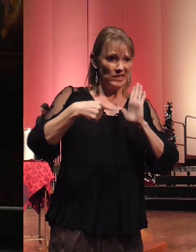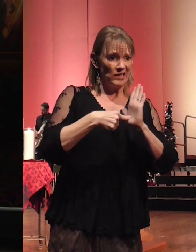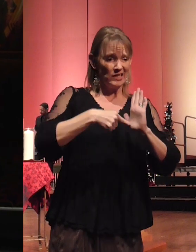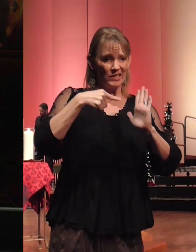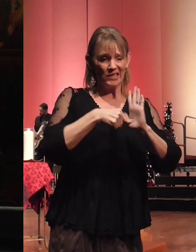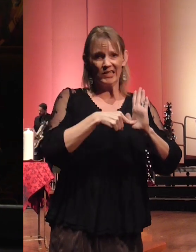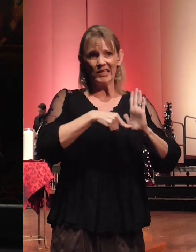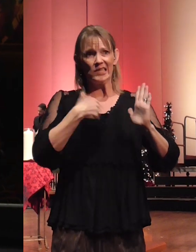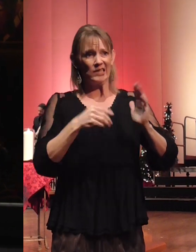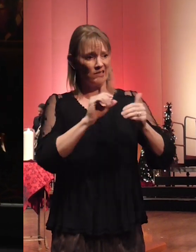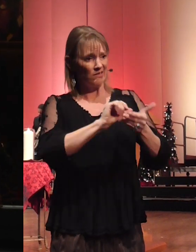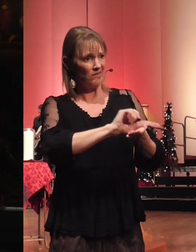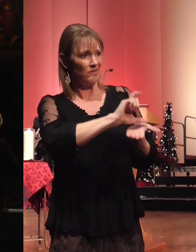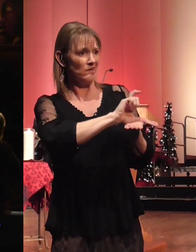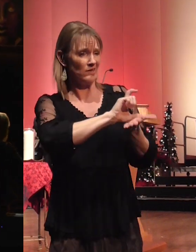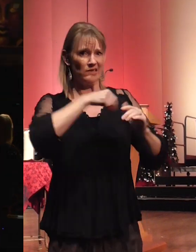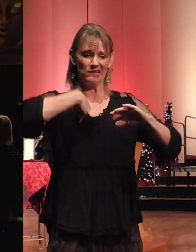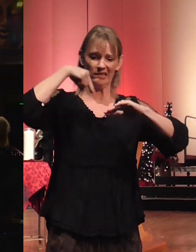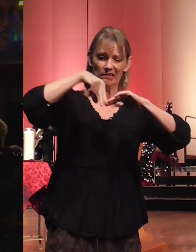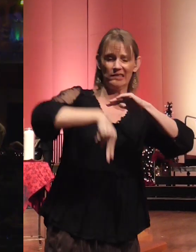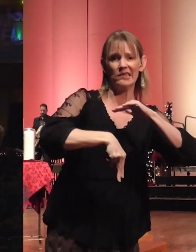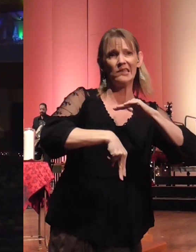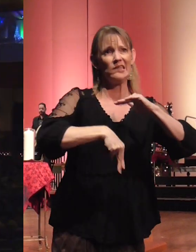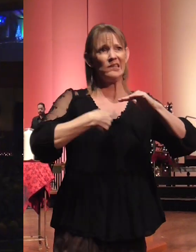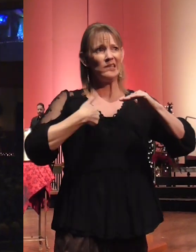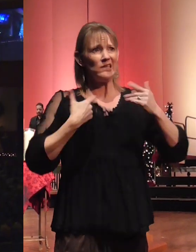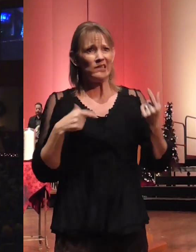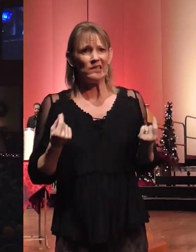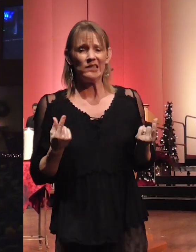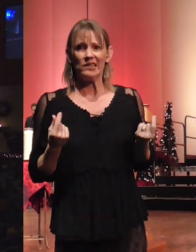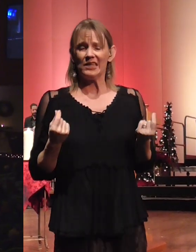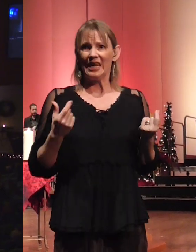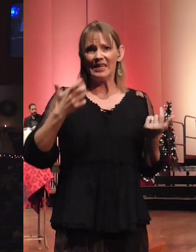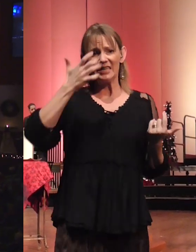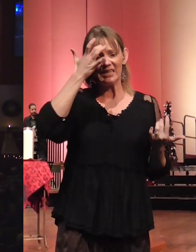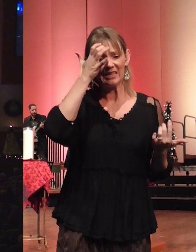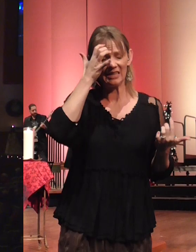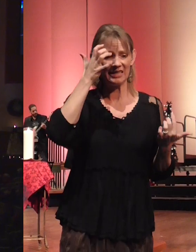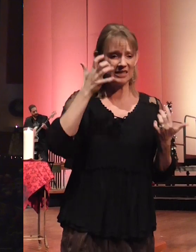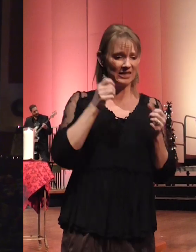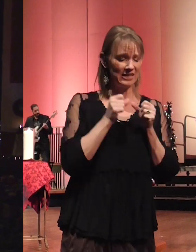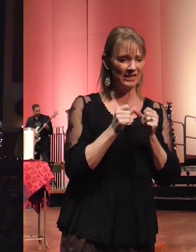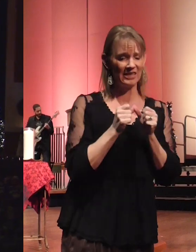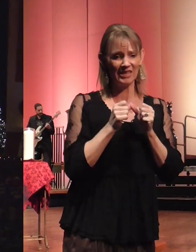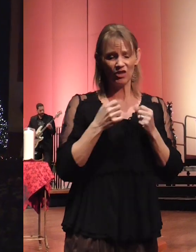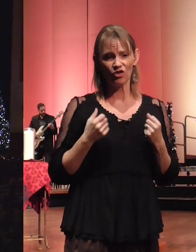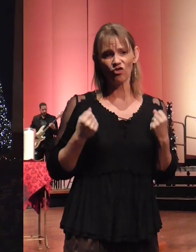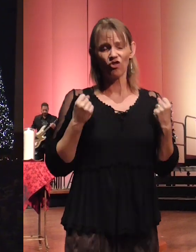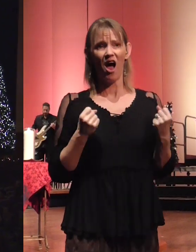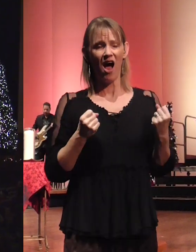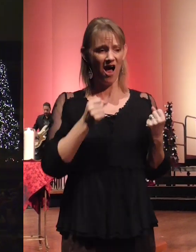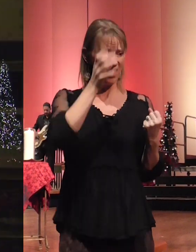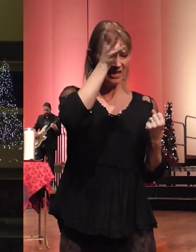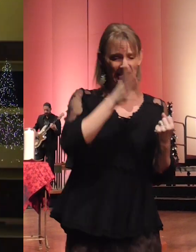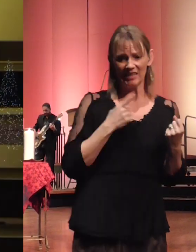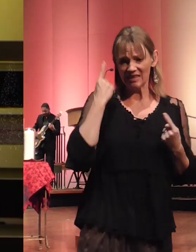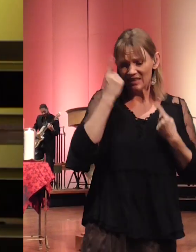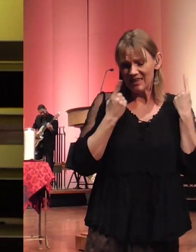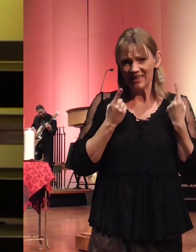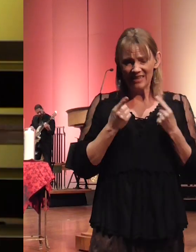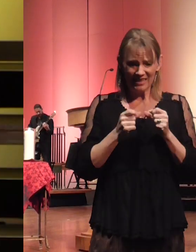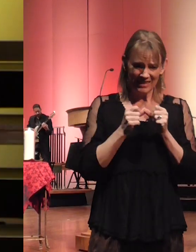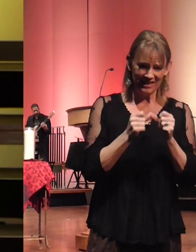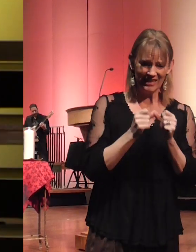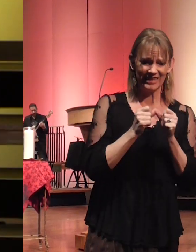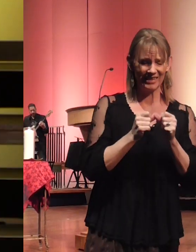keep coming. Trying to stay strong, he wonders how